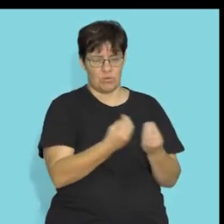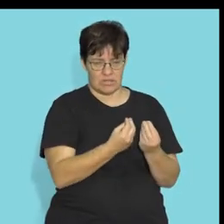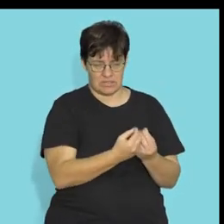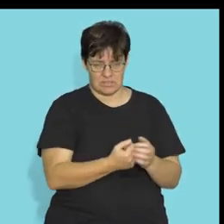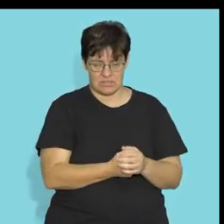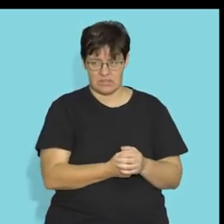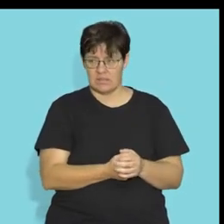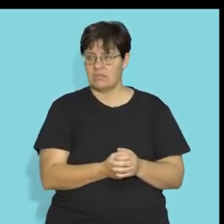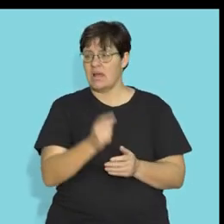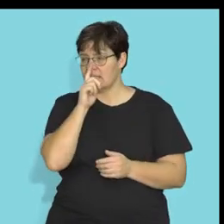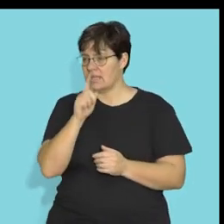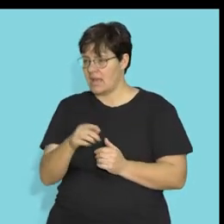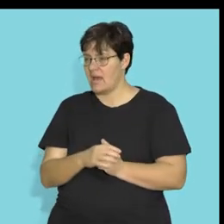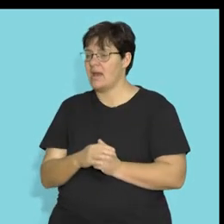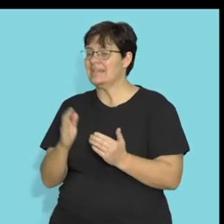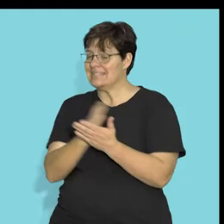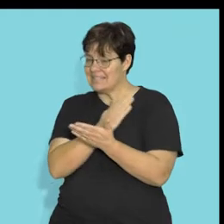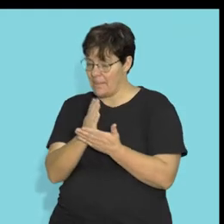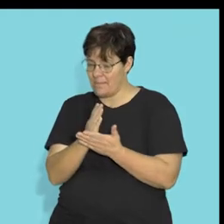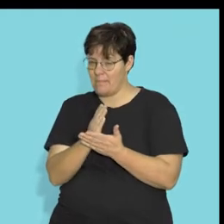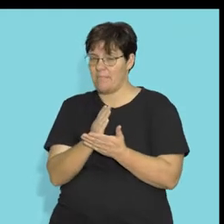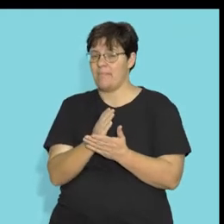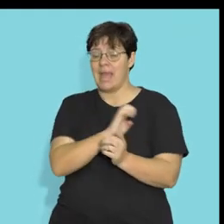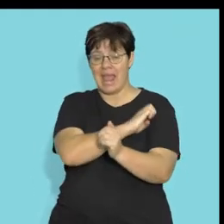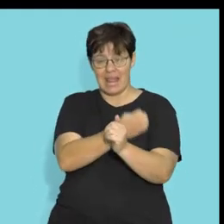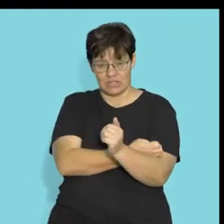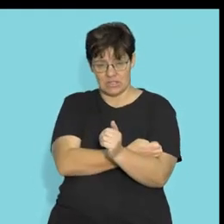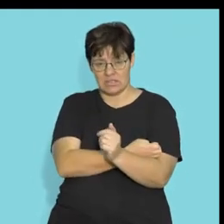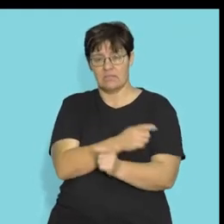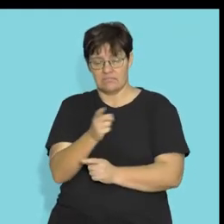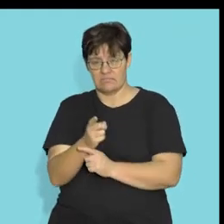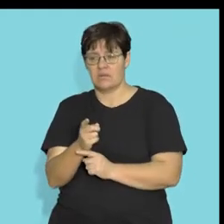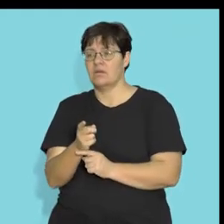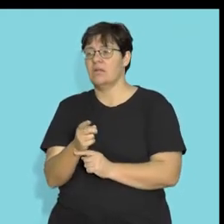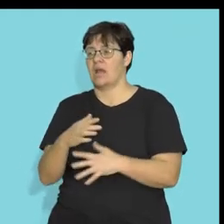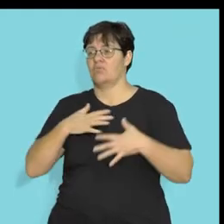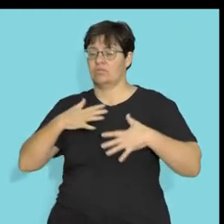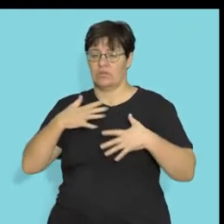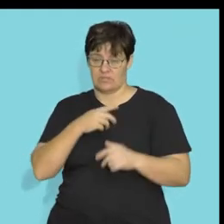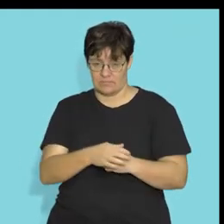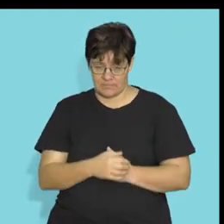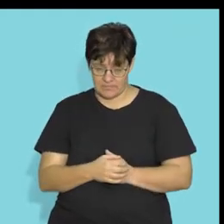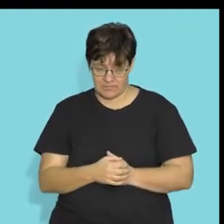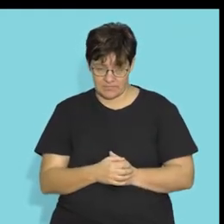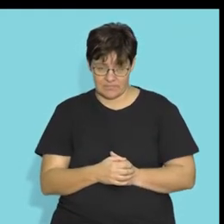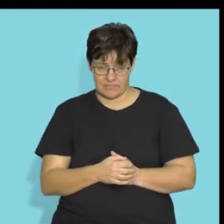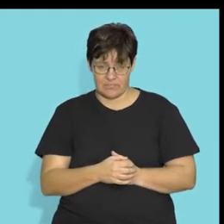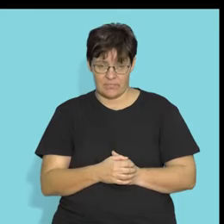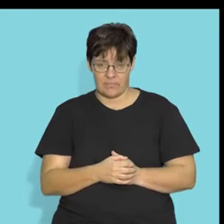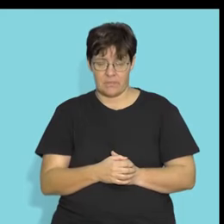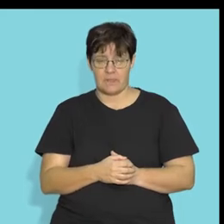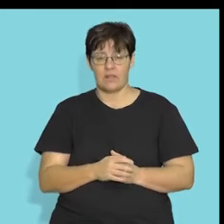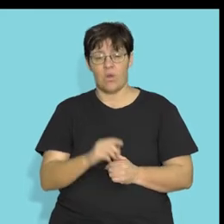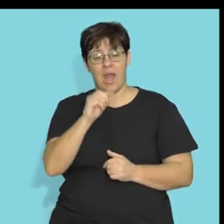products. And then finally, we see some of that energy is also used for respiration. So as a wrap, we know that there's a very